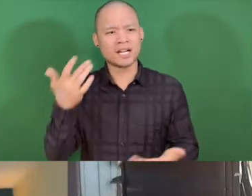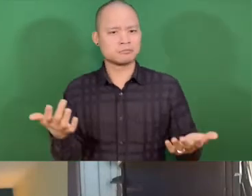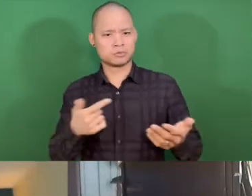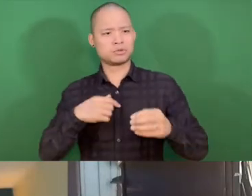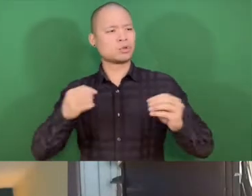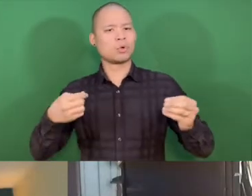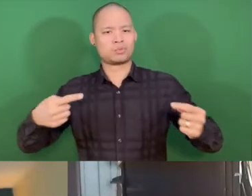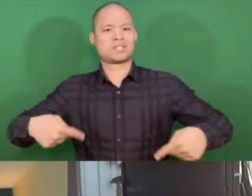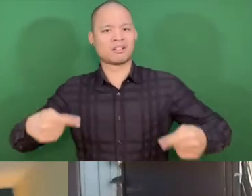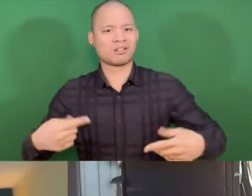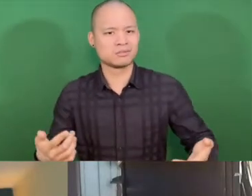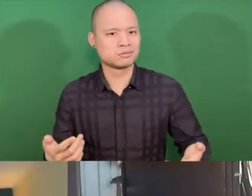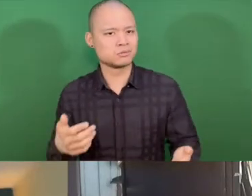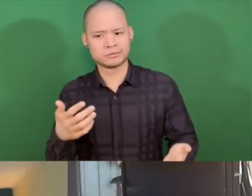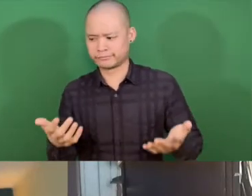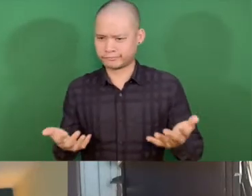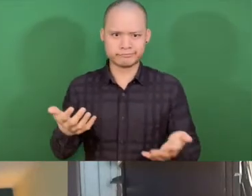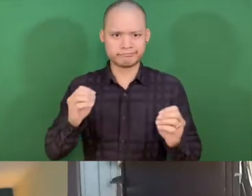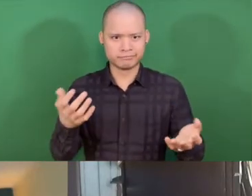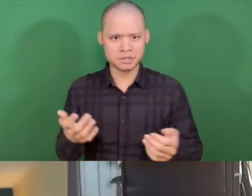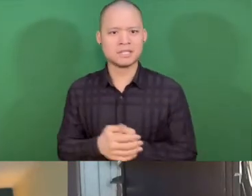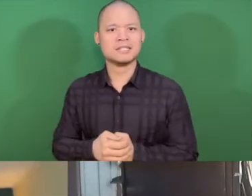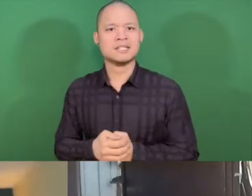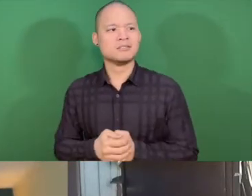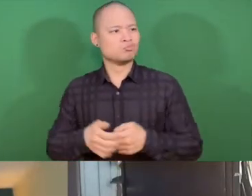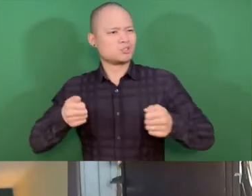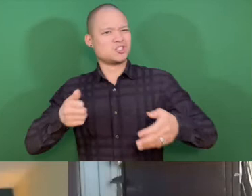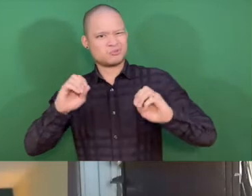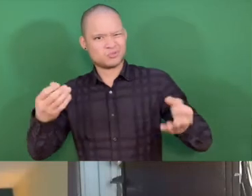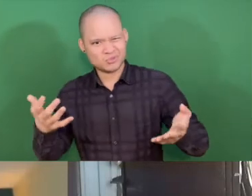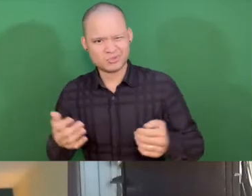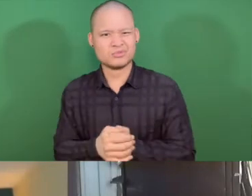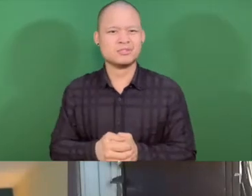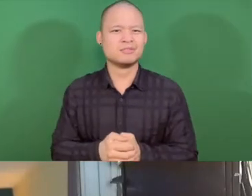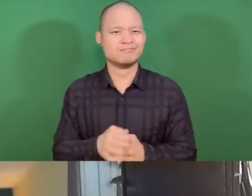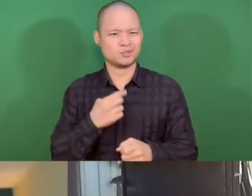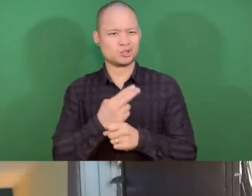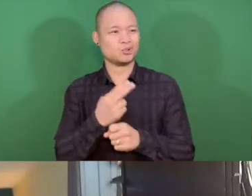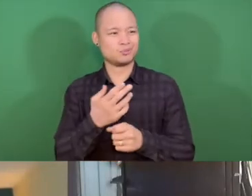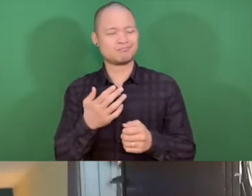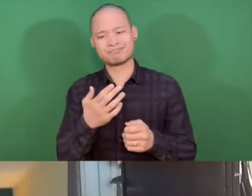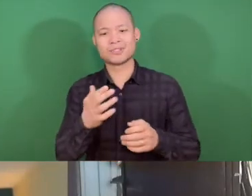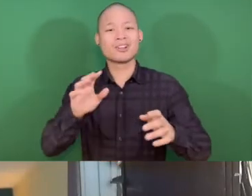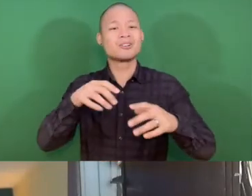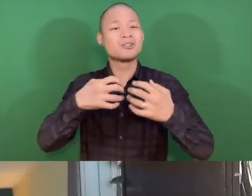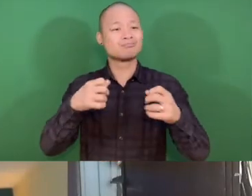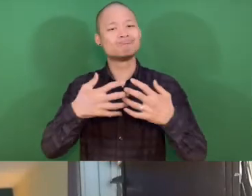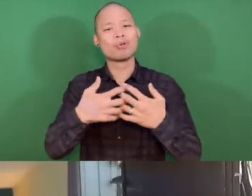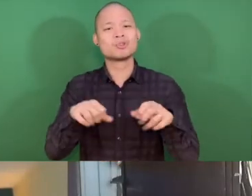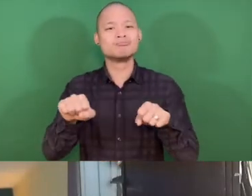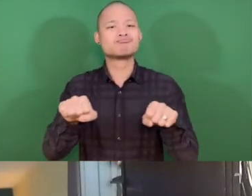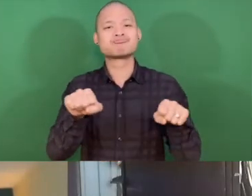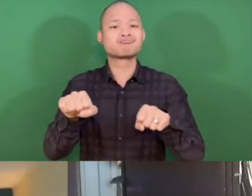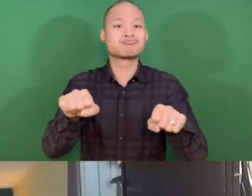butt, right? I got a little motorized scooter first and started tooling around on that and just realized